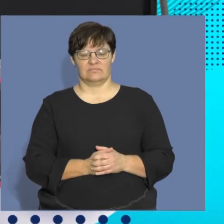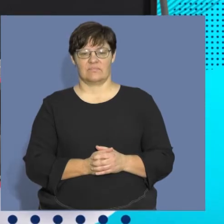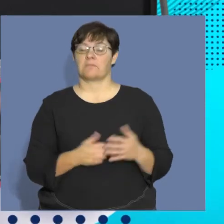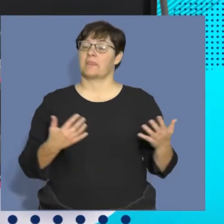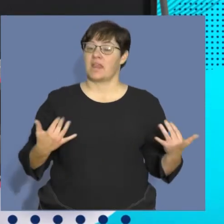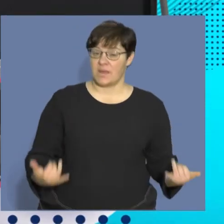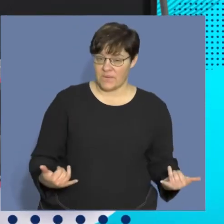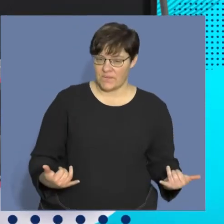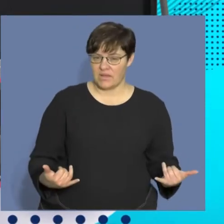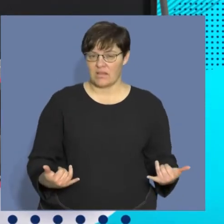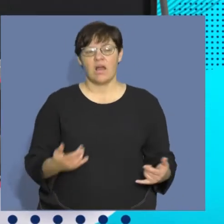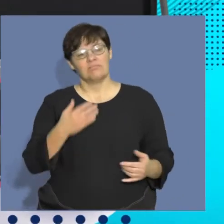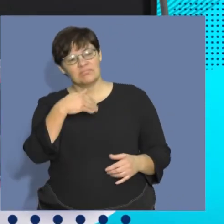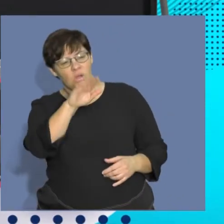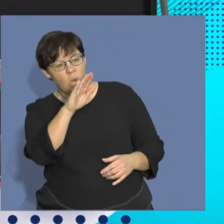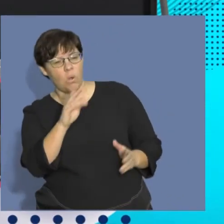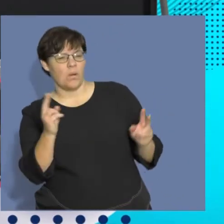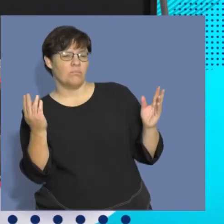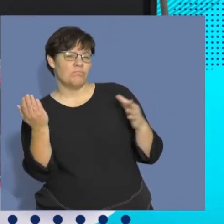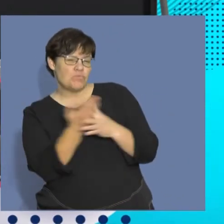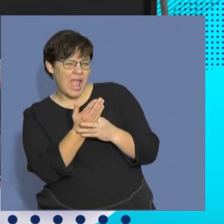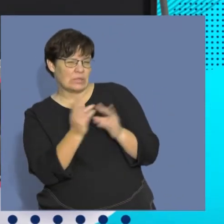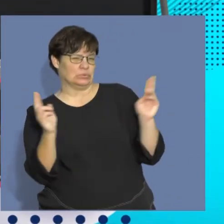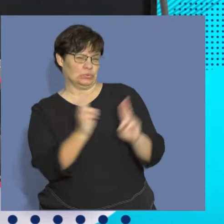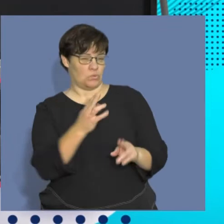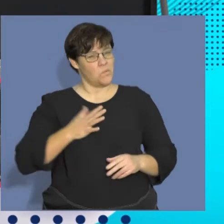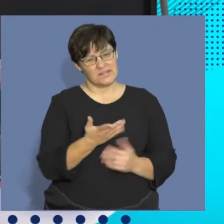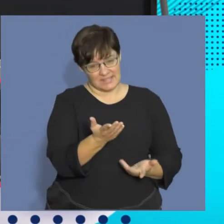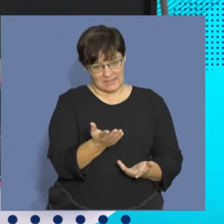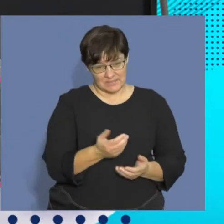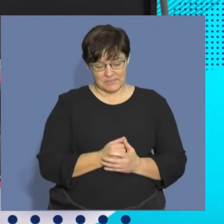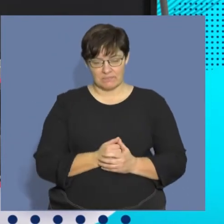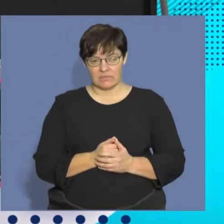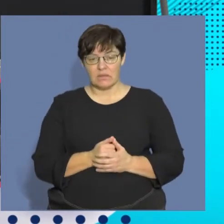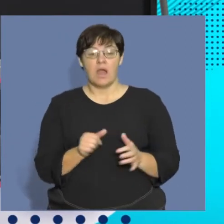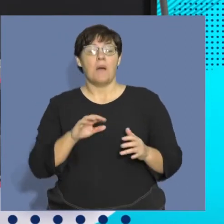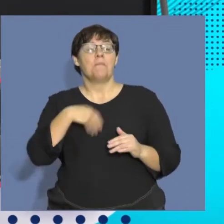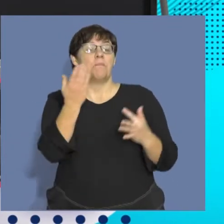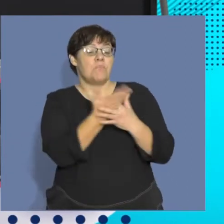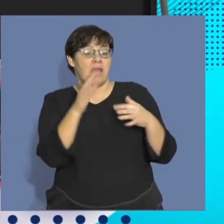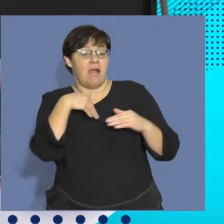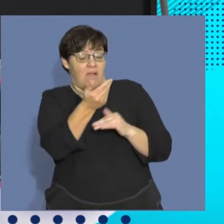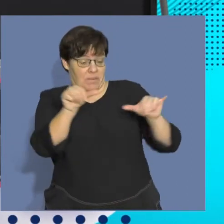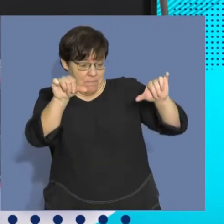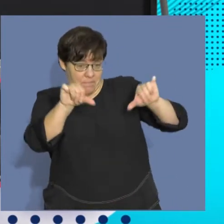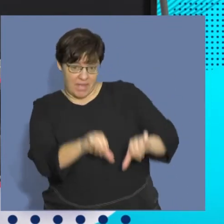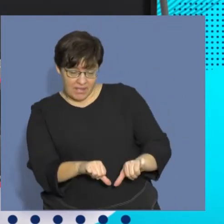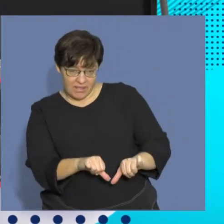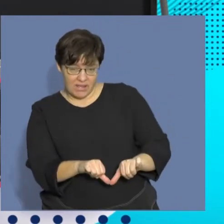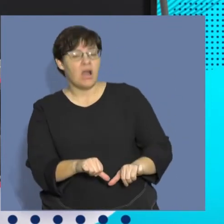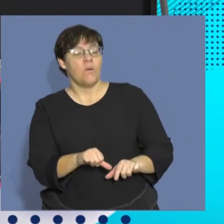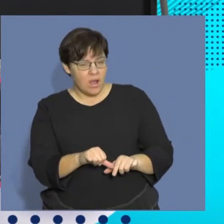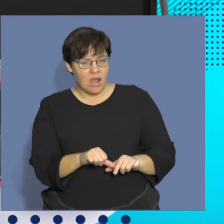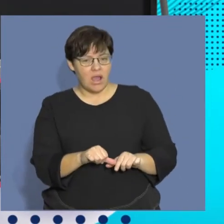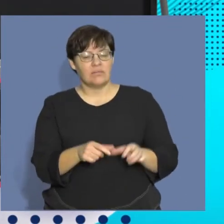I want you to now go away and have a short break. And when we come back, we're going to be addressing the